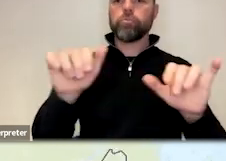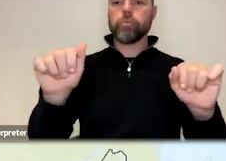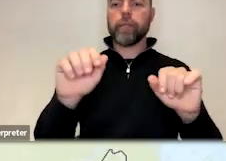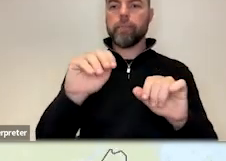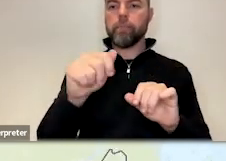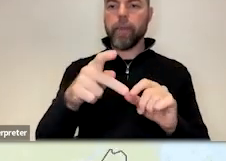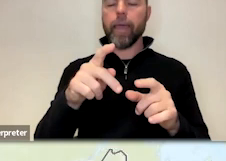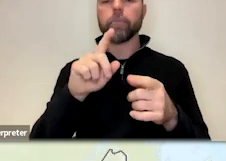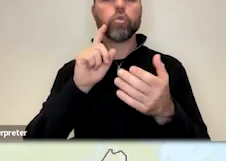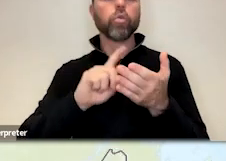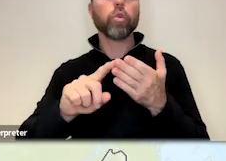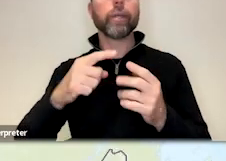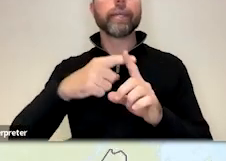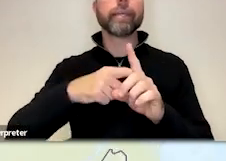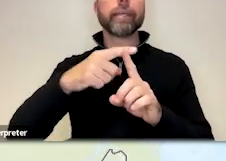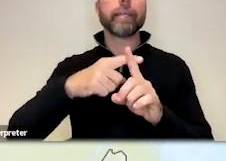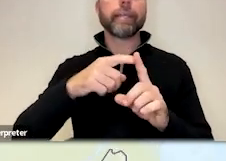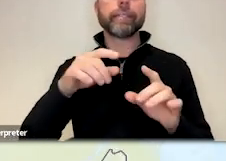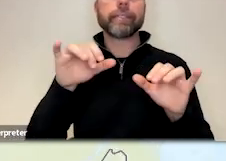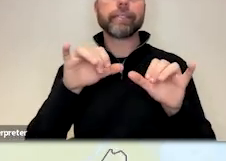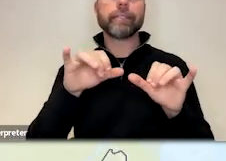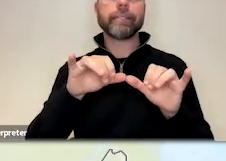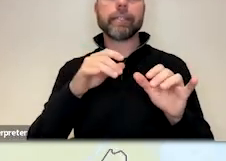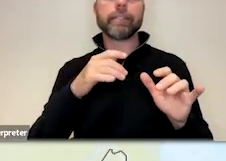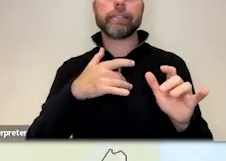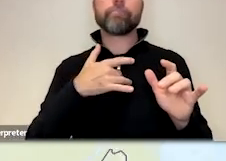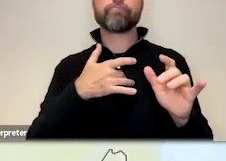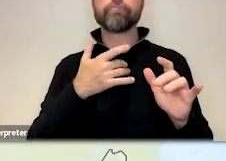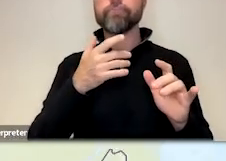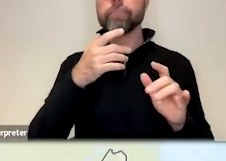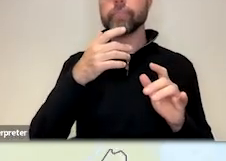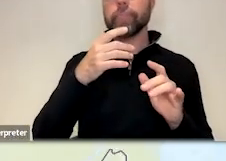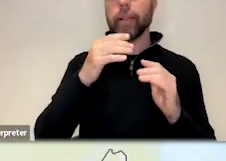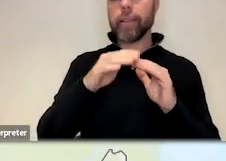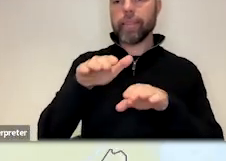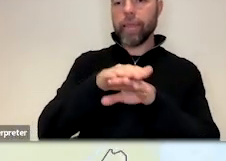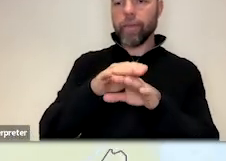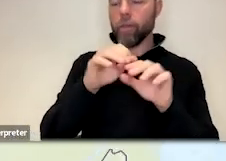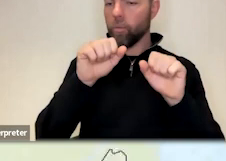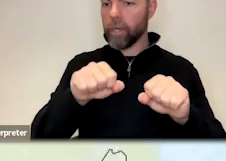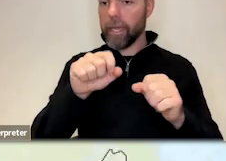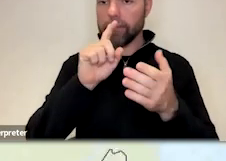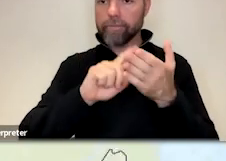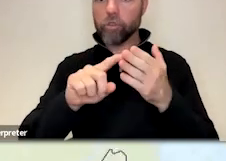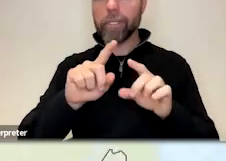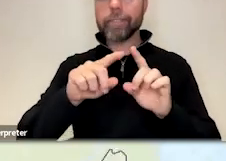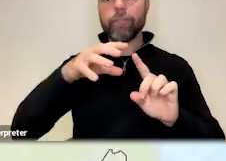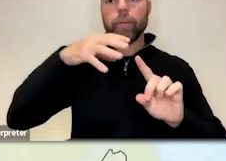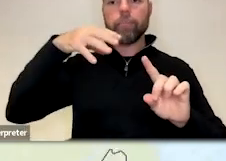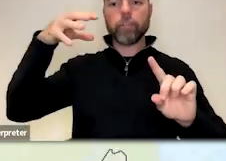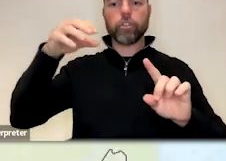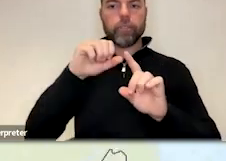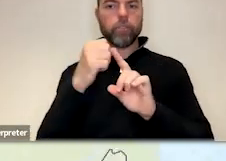at our heat index layers. We can take a look at the different emission scenarios.